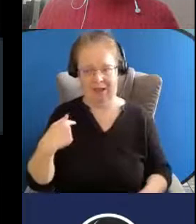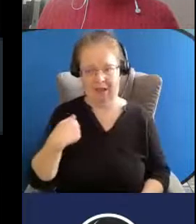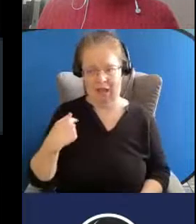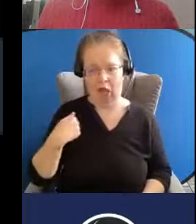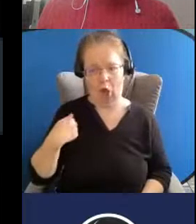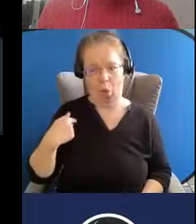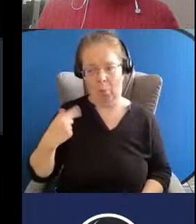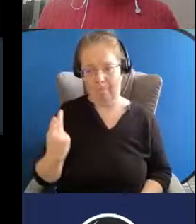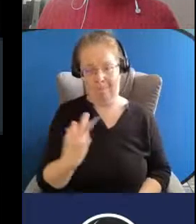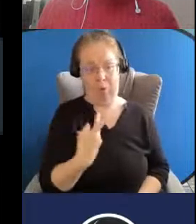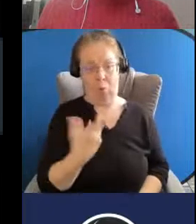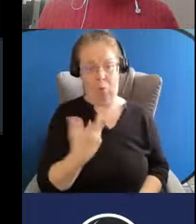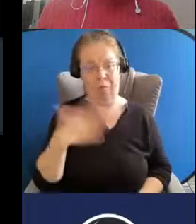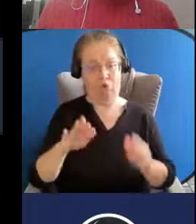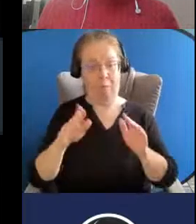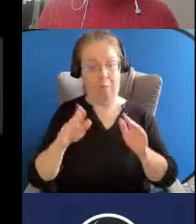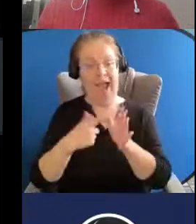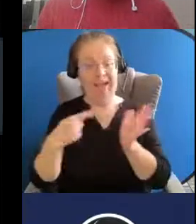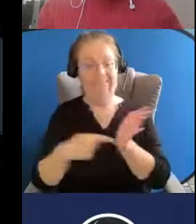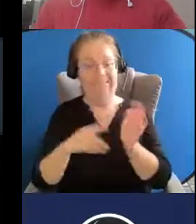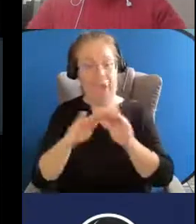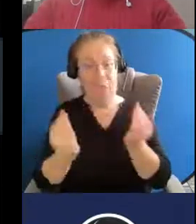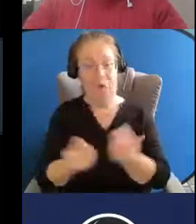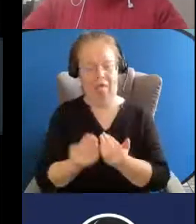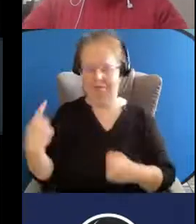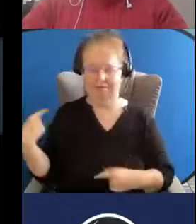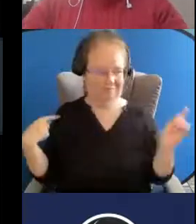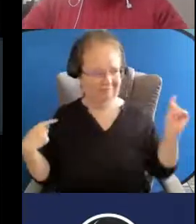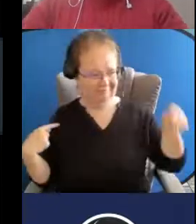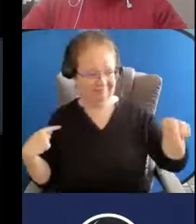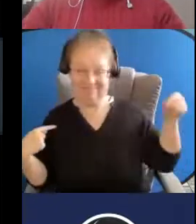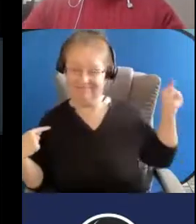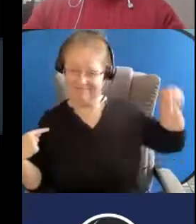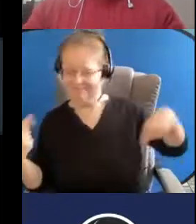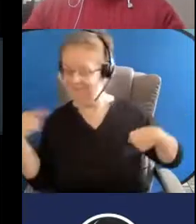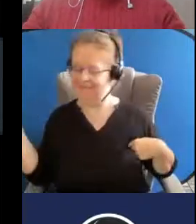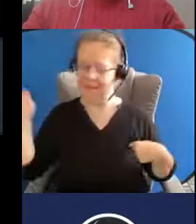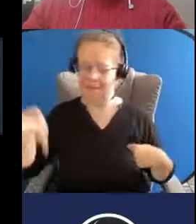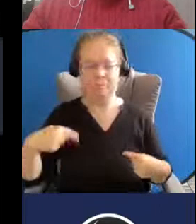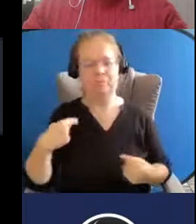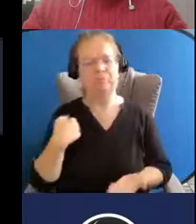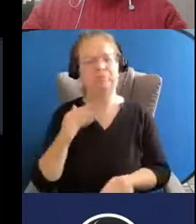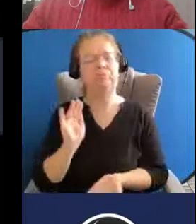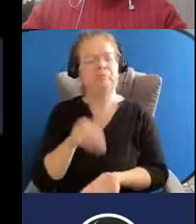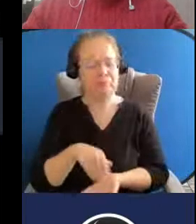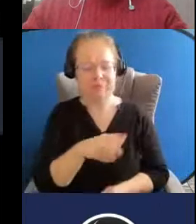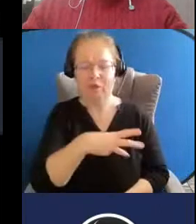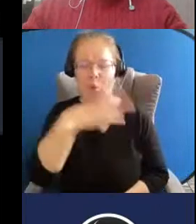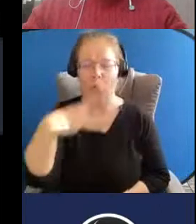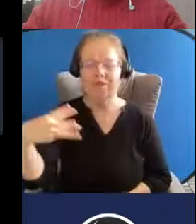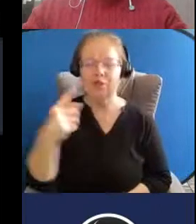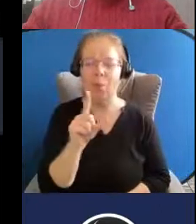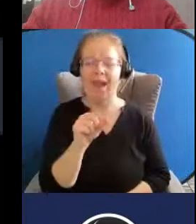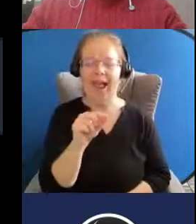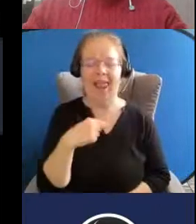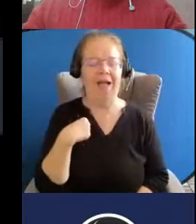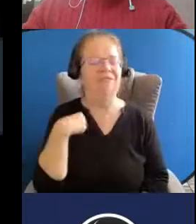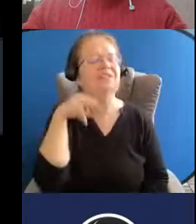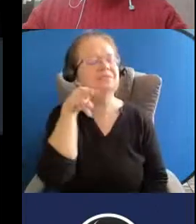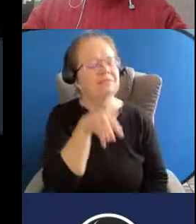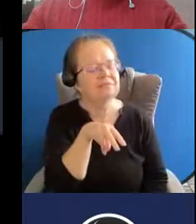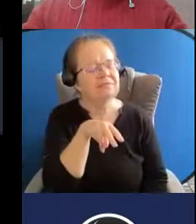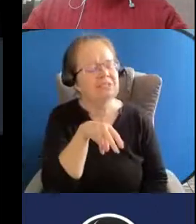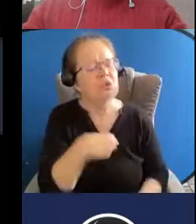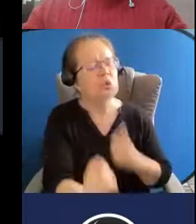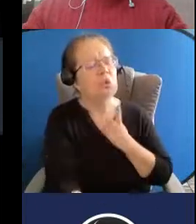assistive technology. How do those first few moments with Windows 11? A couple of things that really stood out to me